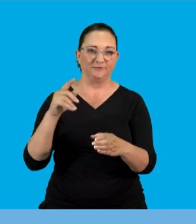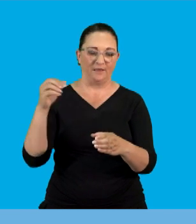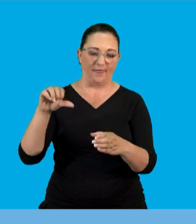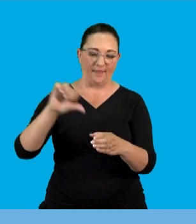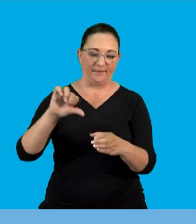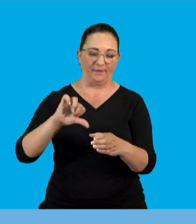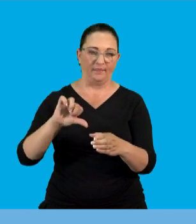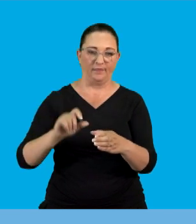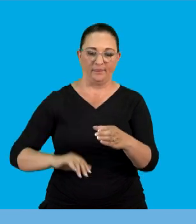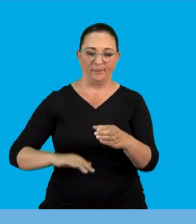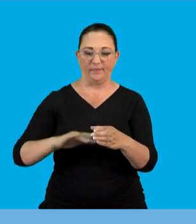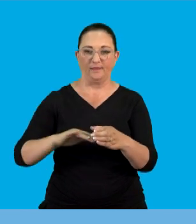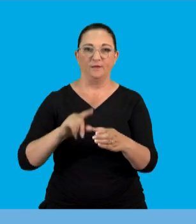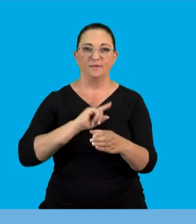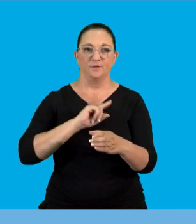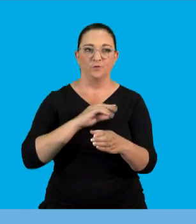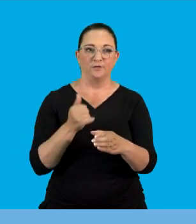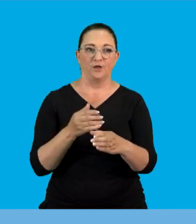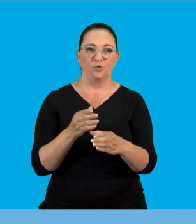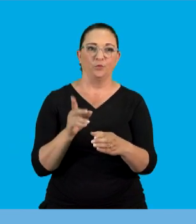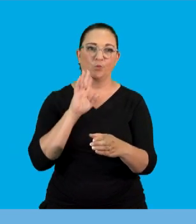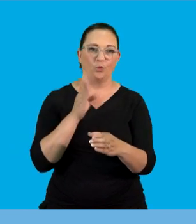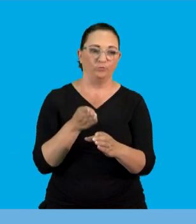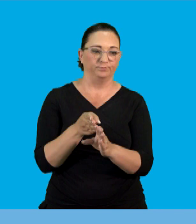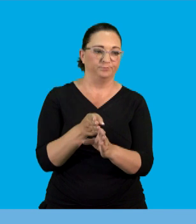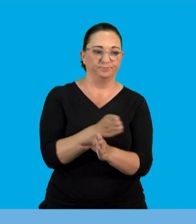pH will